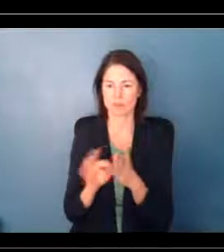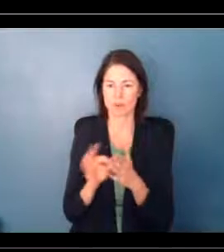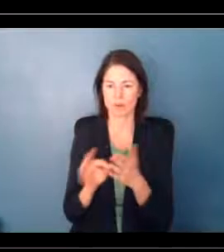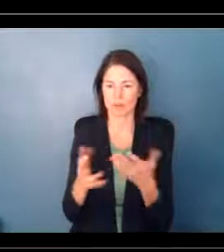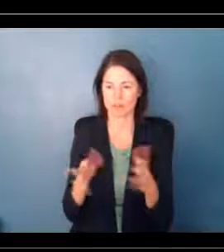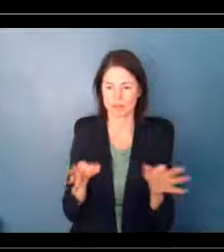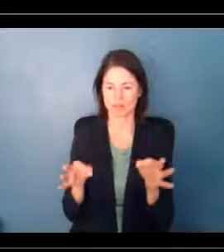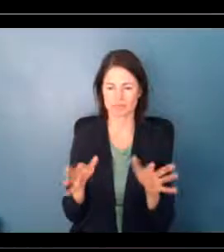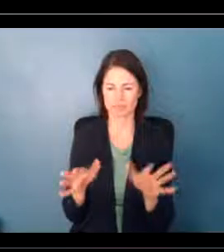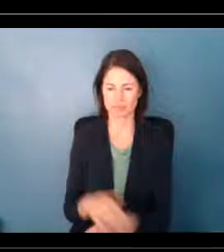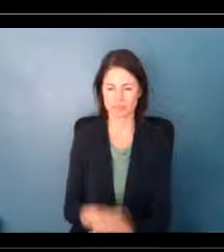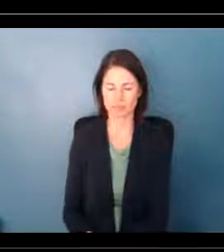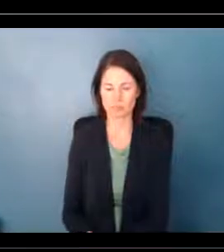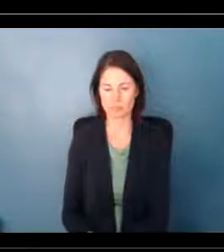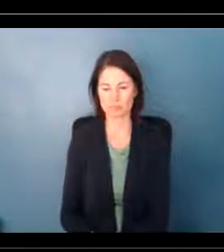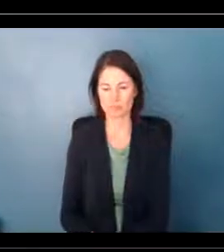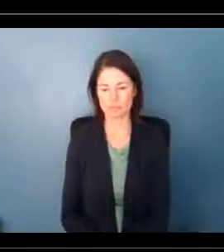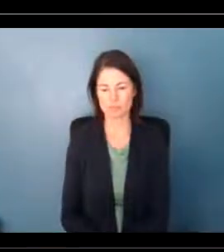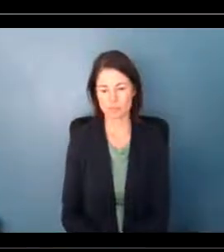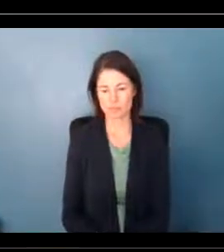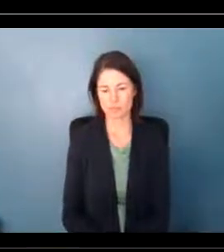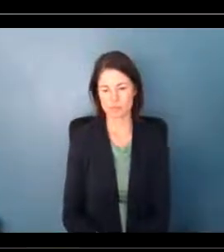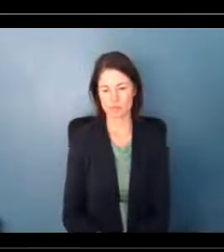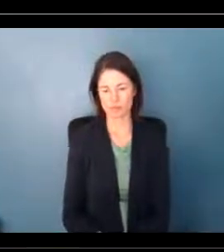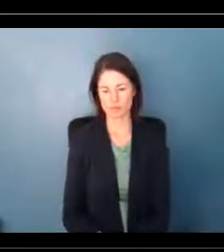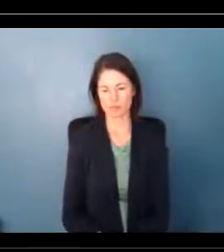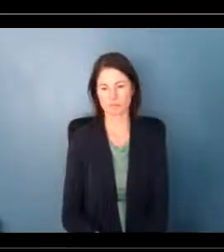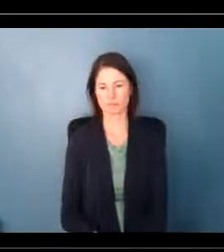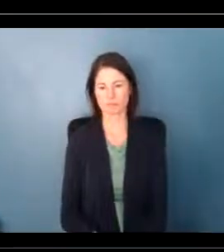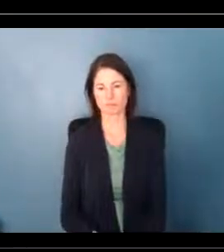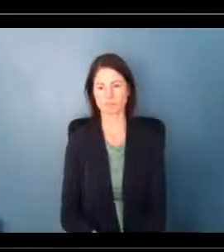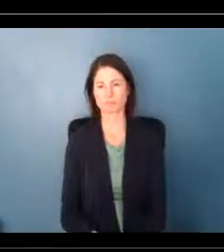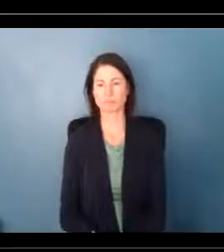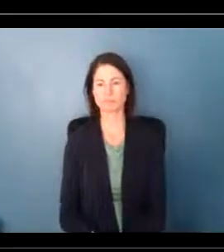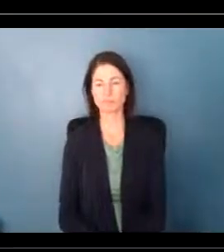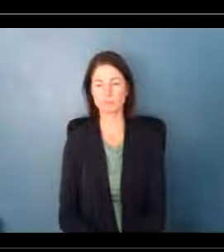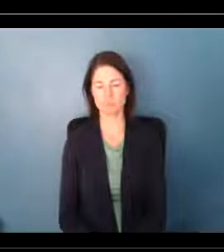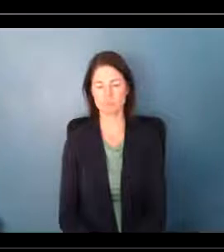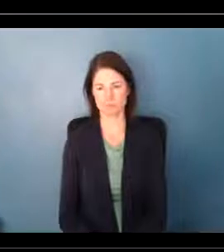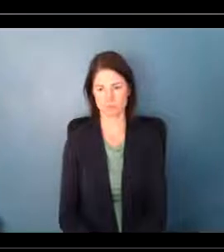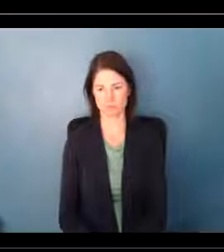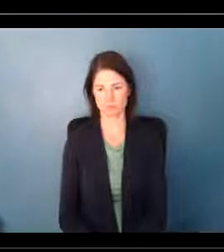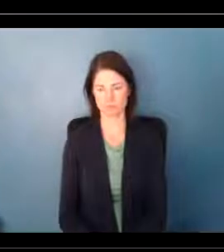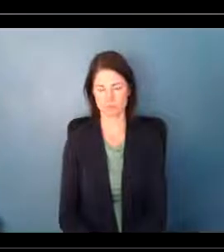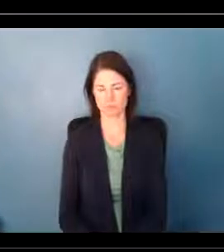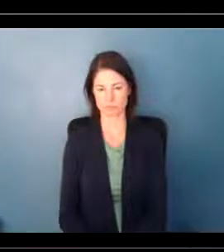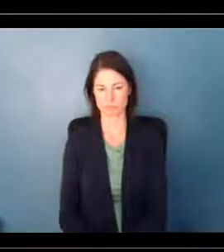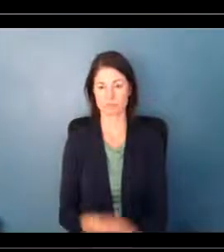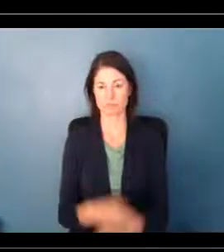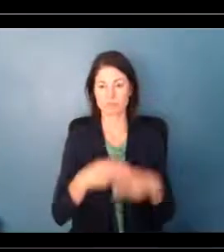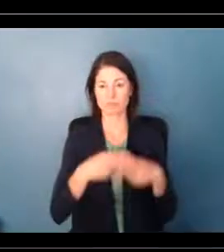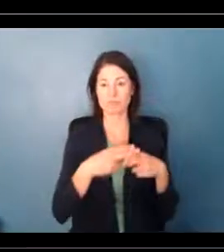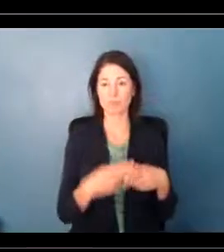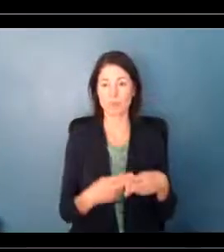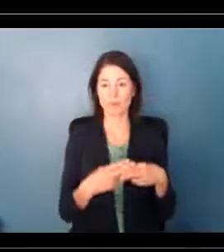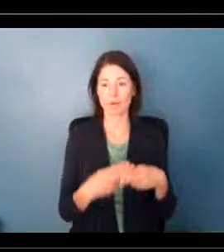In terms of weighting, we got a lot of questions, and just in terms of some of the different groups that we've been talking